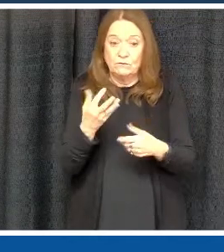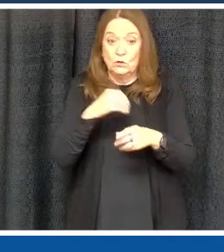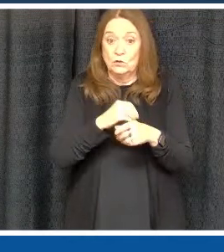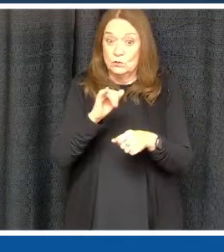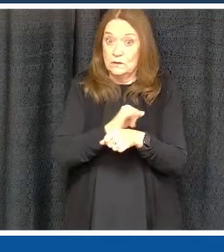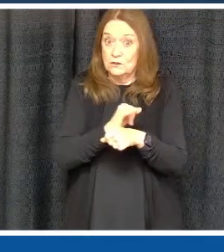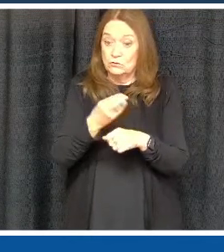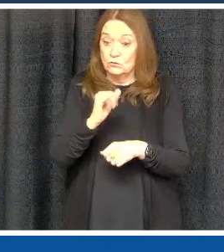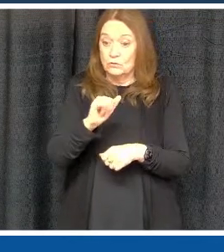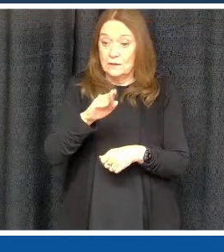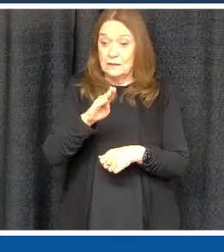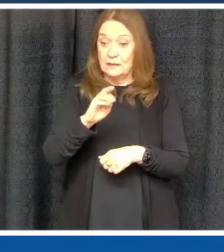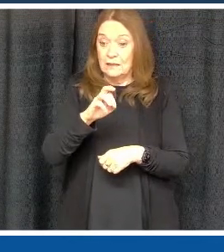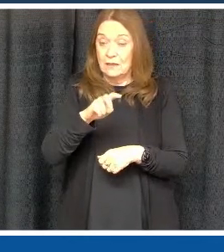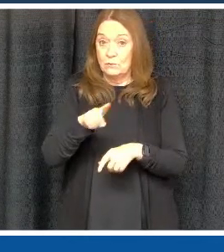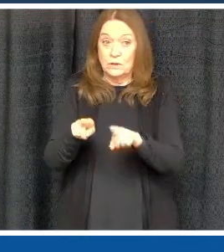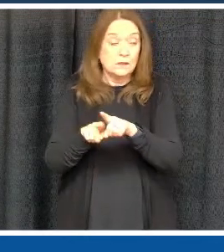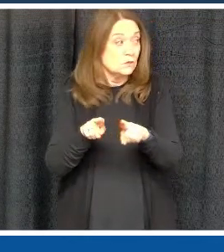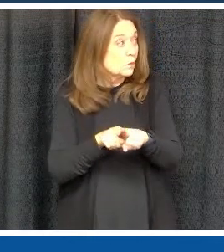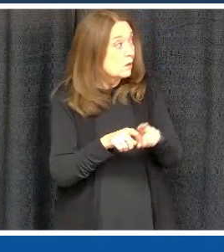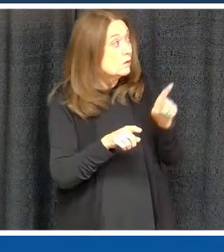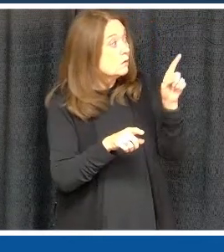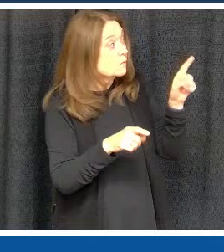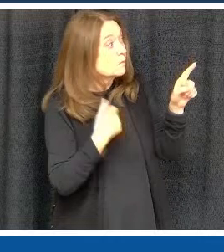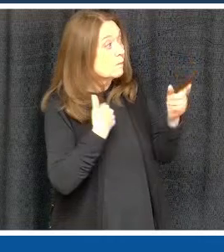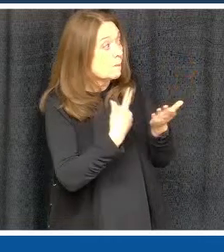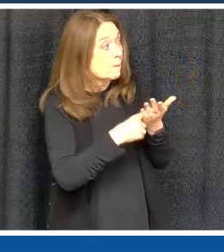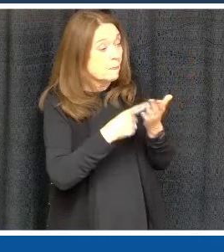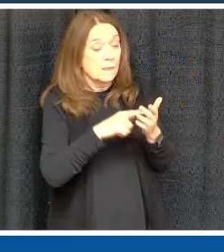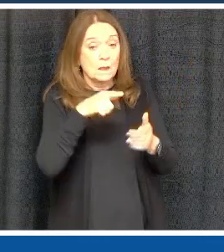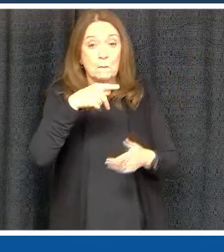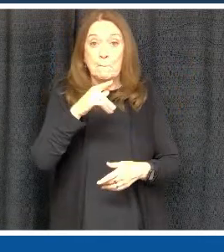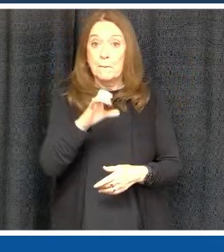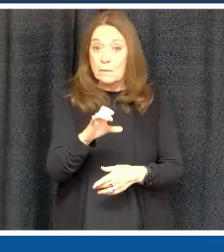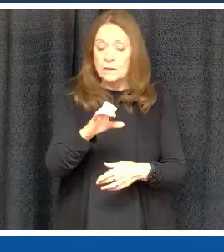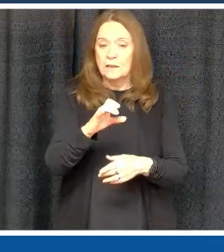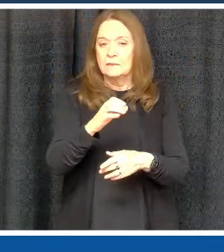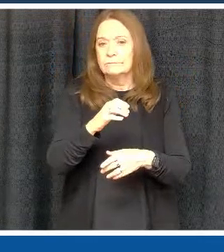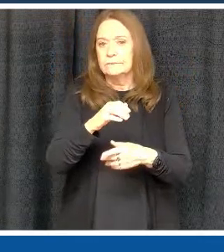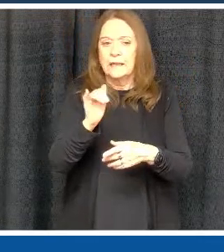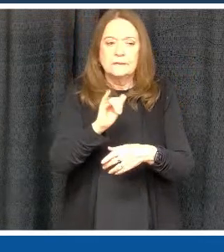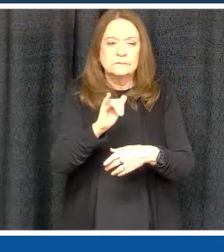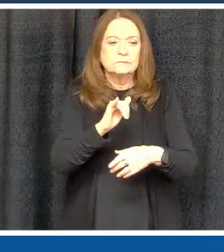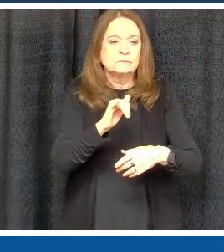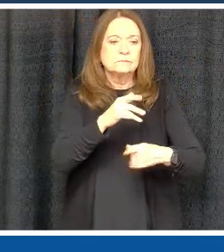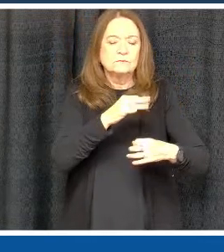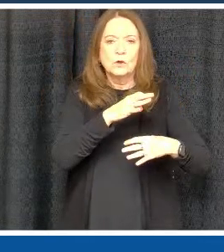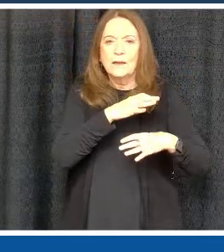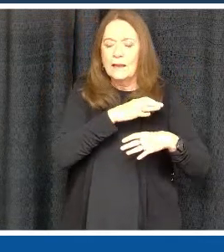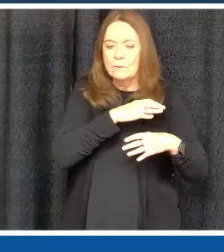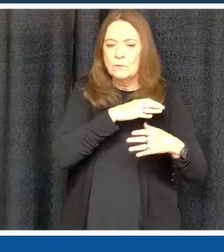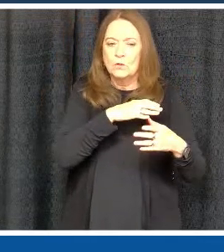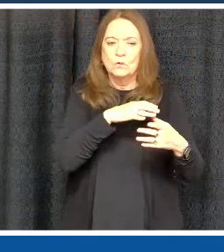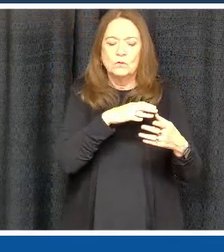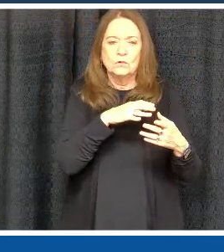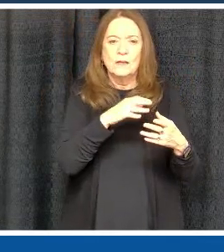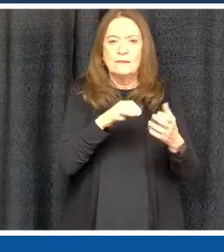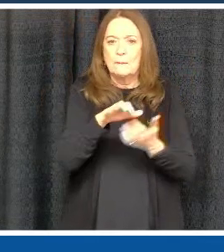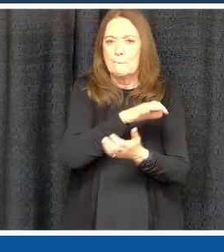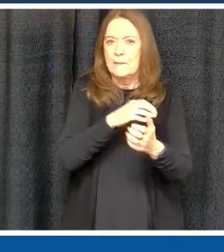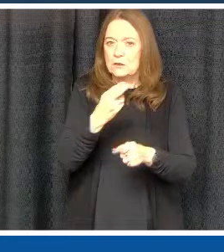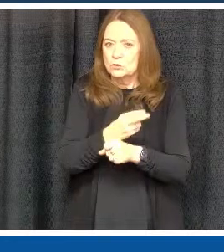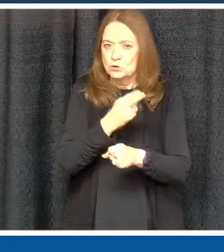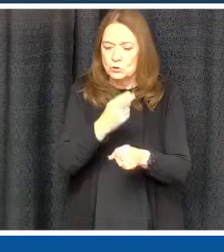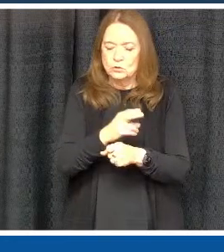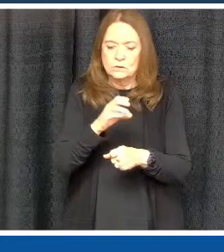well. We also go into public institutions, Fort Campbell, for instance, parks and open space, and then mixed use, and